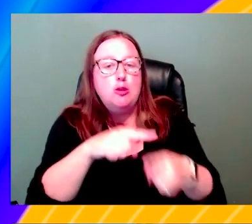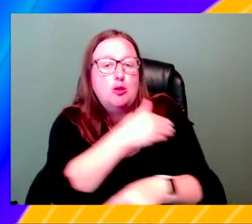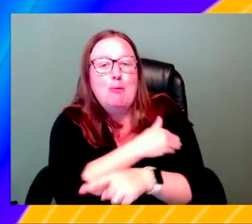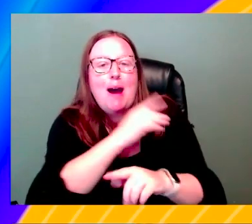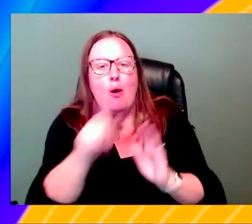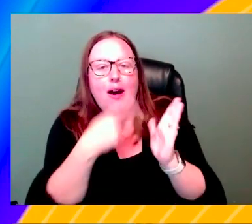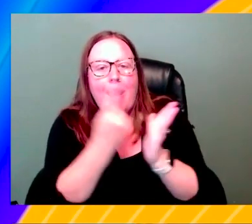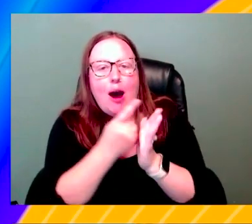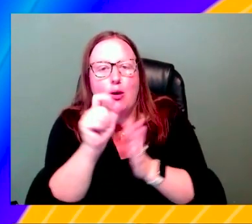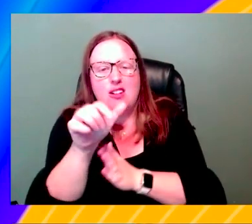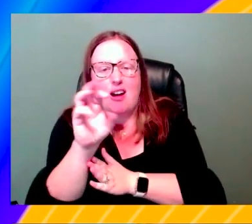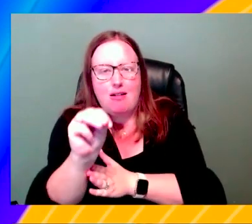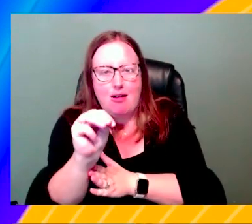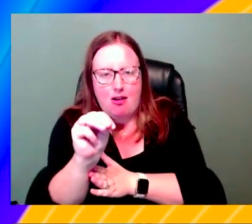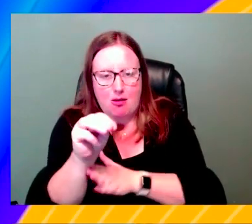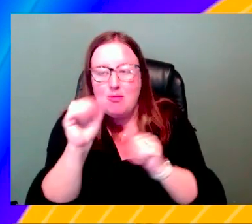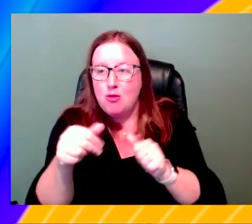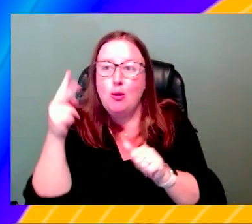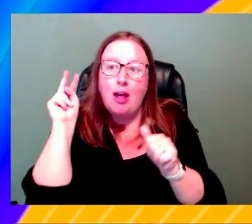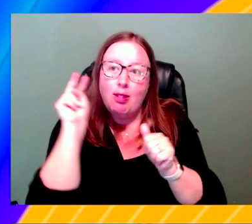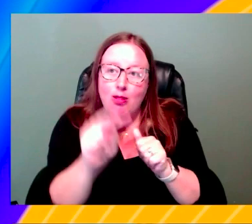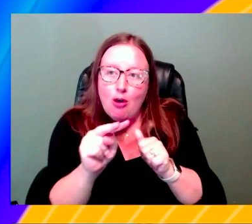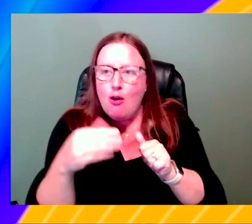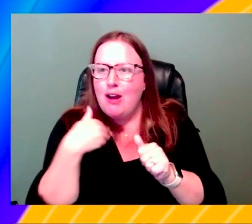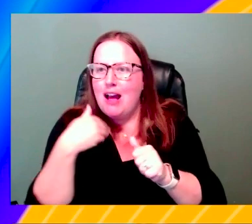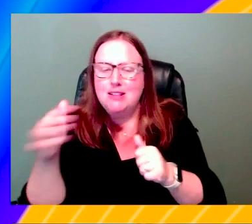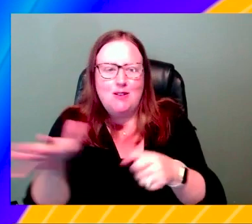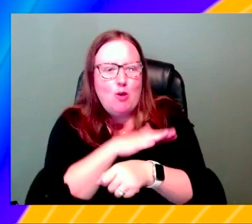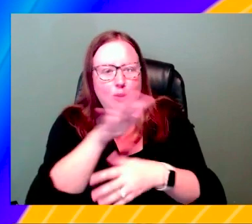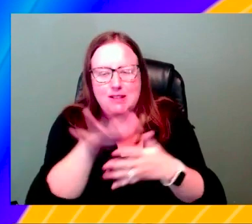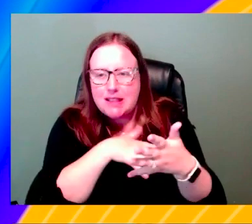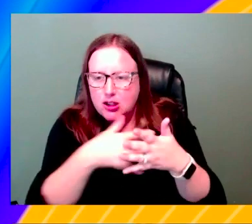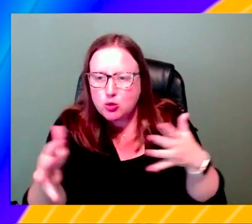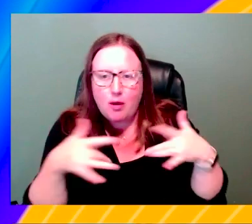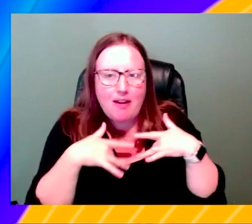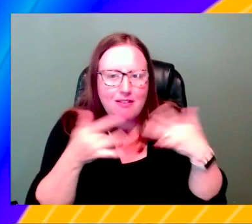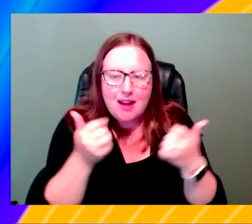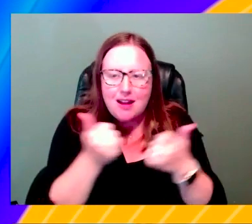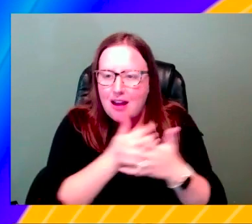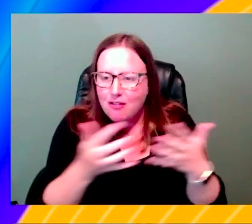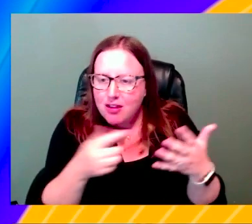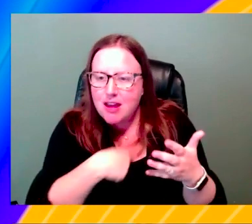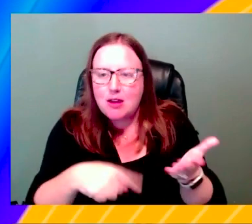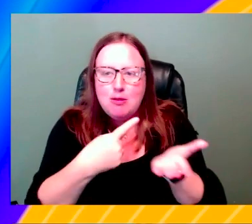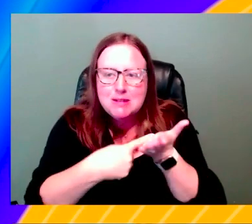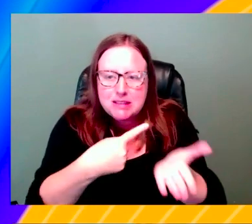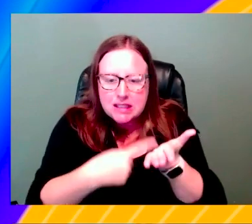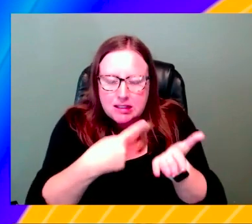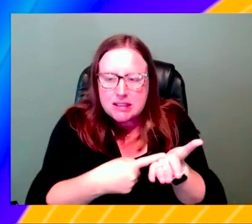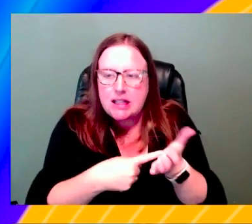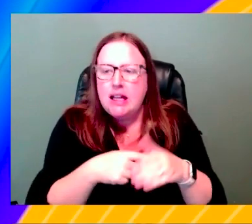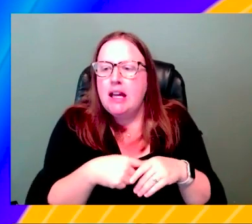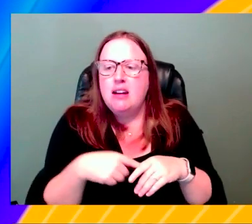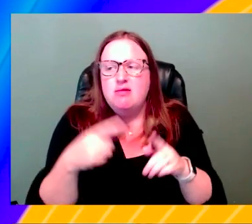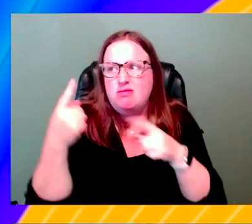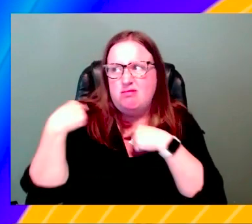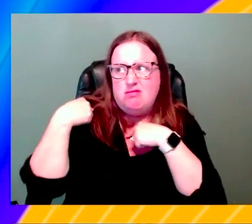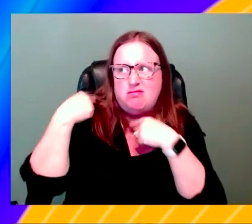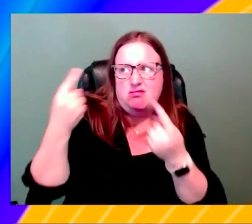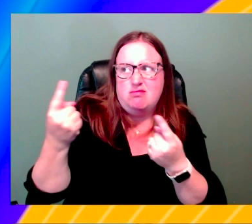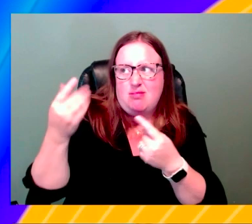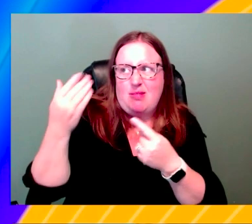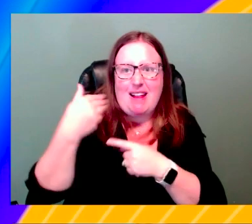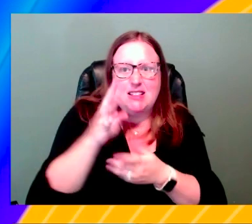awspowerhour.com. Check it out. It's got the whole schedule event, everything that we've been covering, talking about over the last 4 or 5 weeks